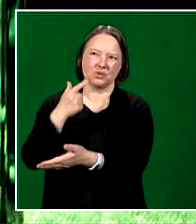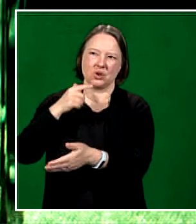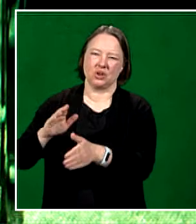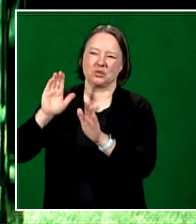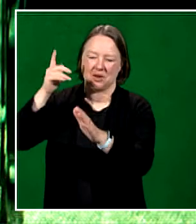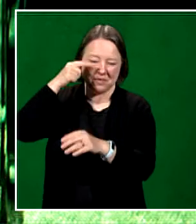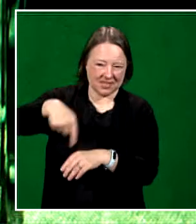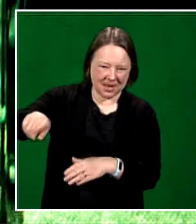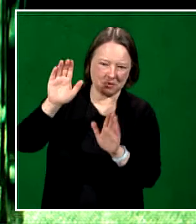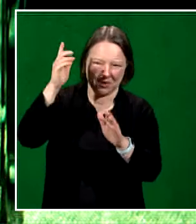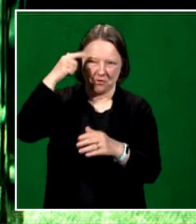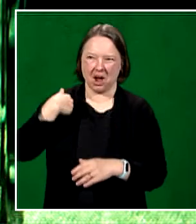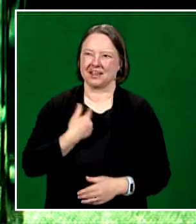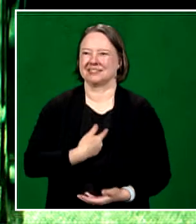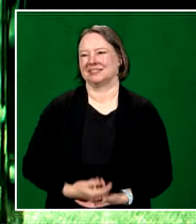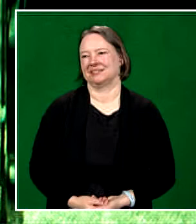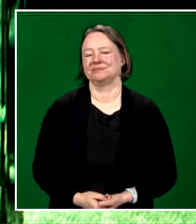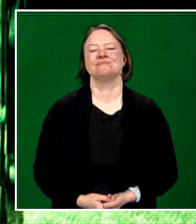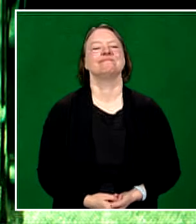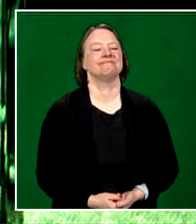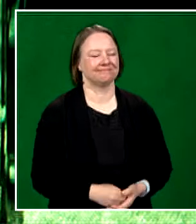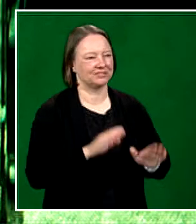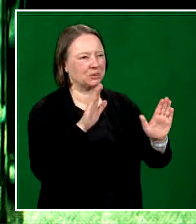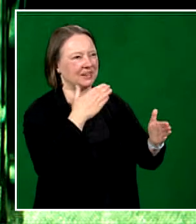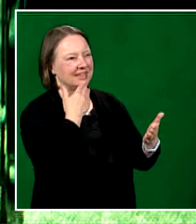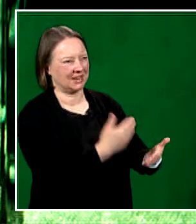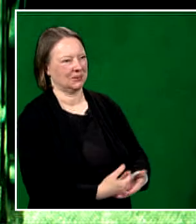us. Great, thank you.